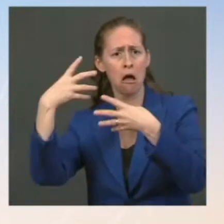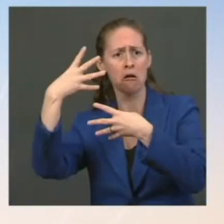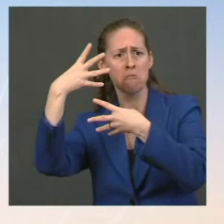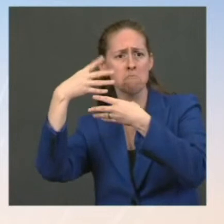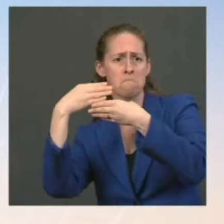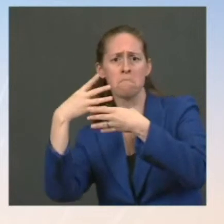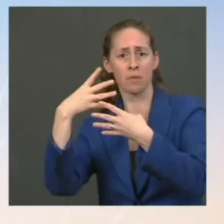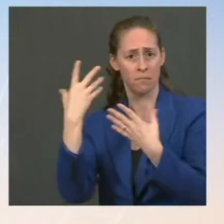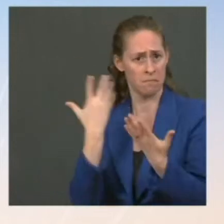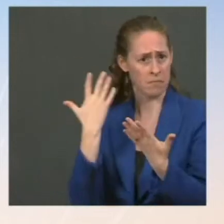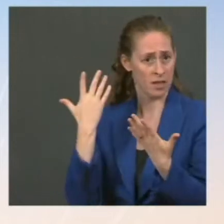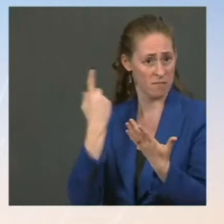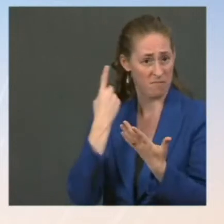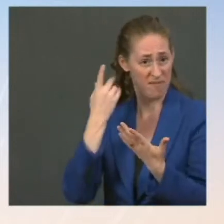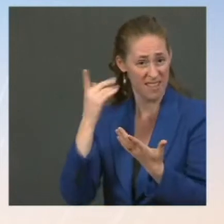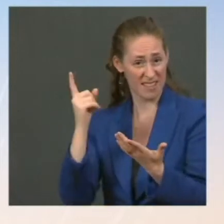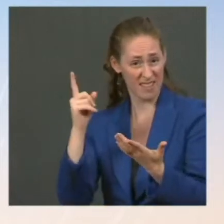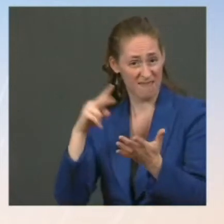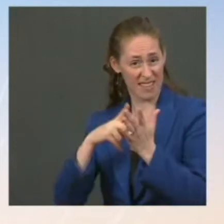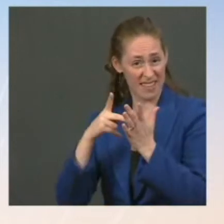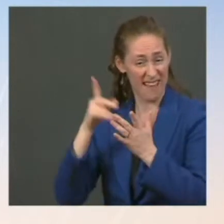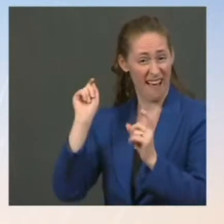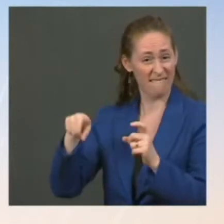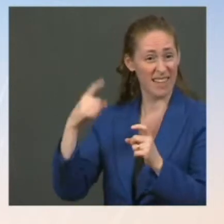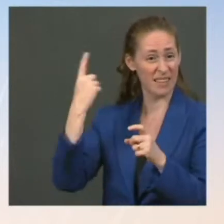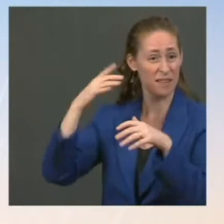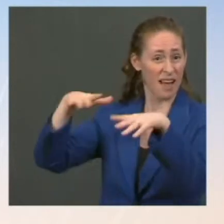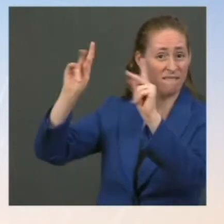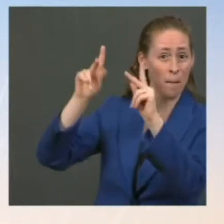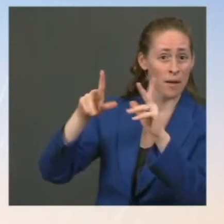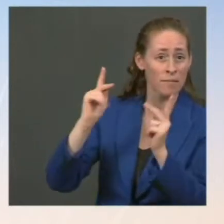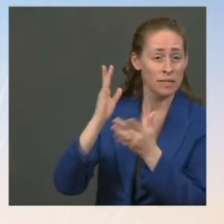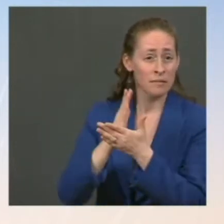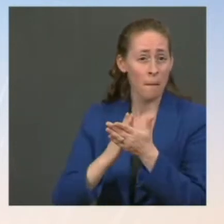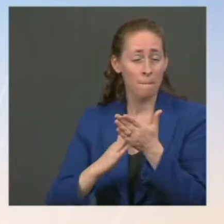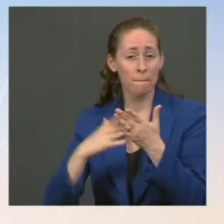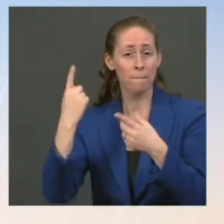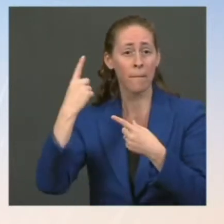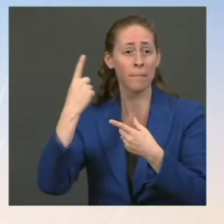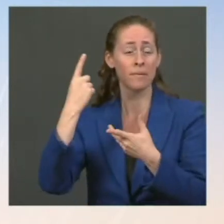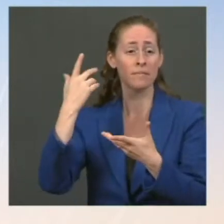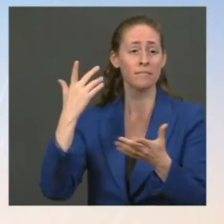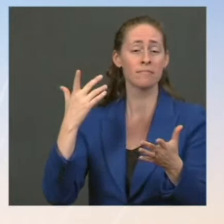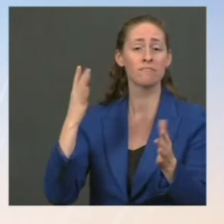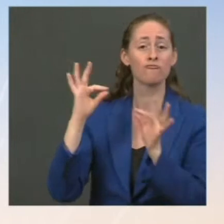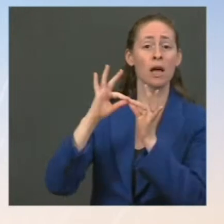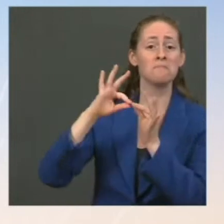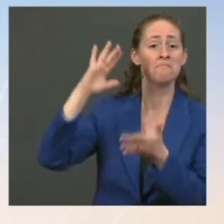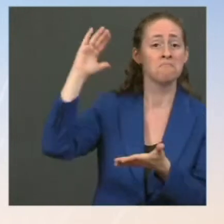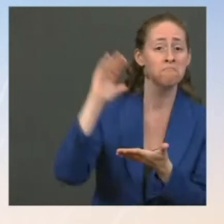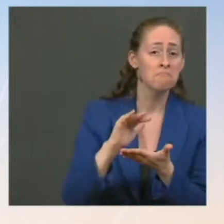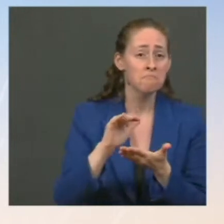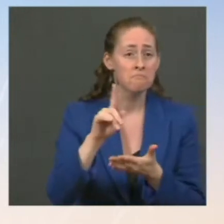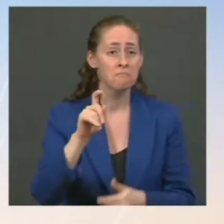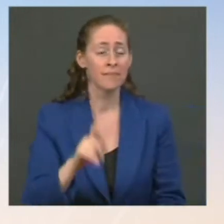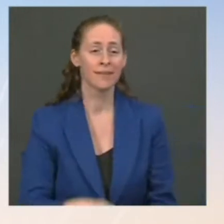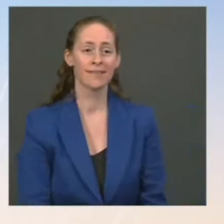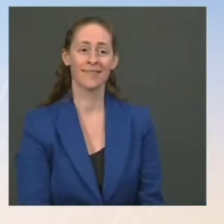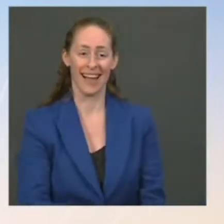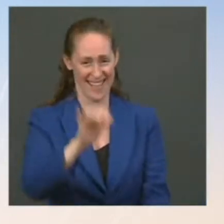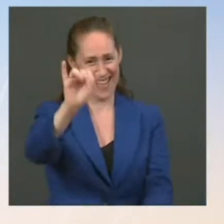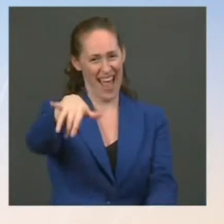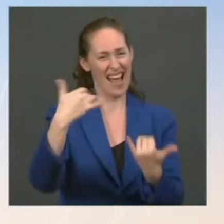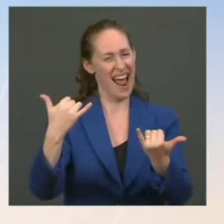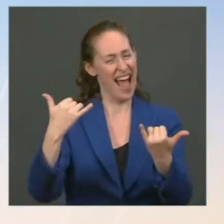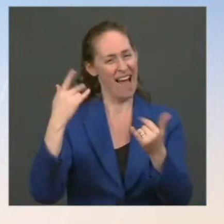can all of the proposals remain but at a smaller scale? I think this is exactly part of the discussion that's being had